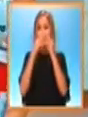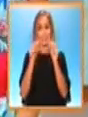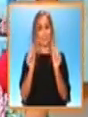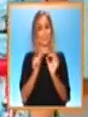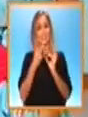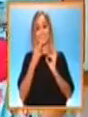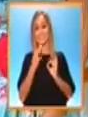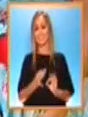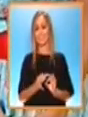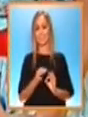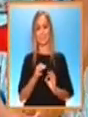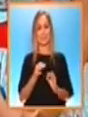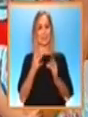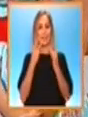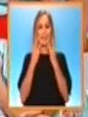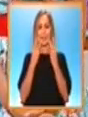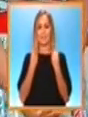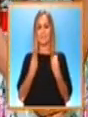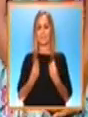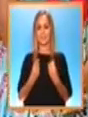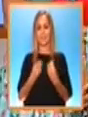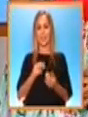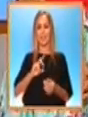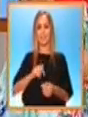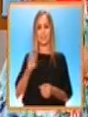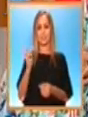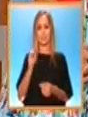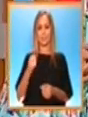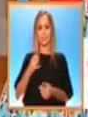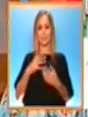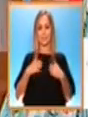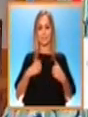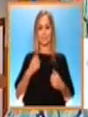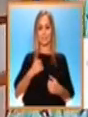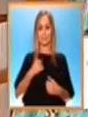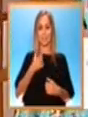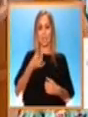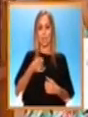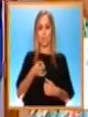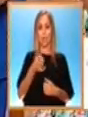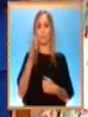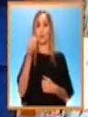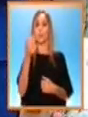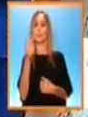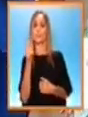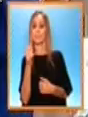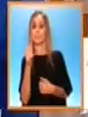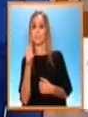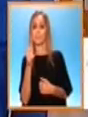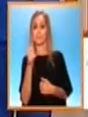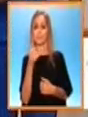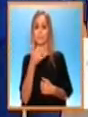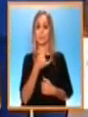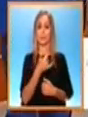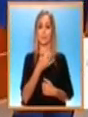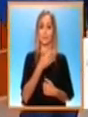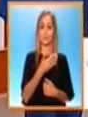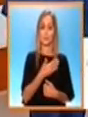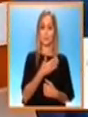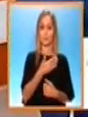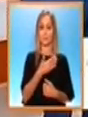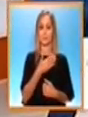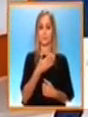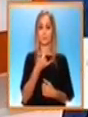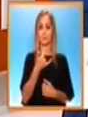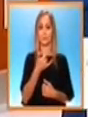espetáculo imperdível. Está no Casino Estoril, sextas e sábados, 9:30 da noite. 9:45. Se chega um bocadinho mais cedo, também não faz mal. Diz